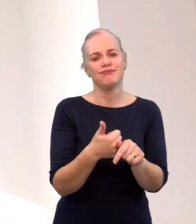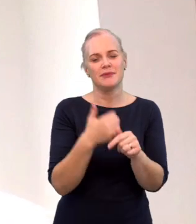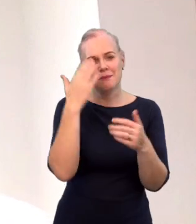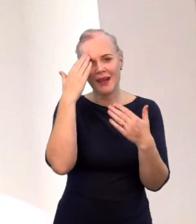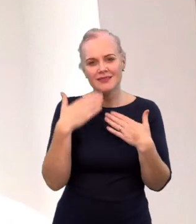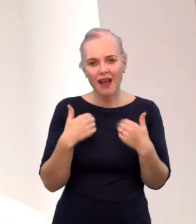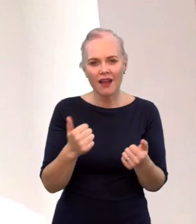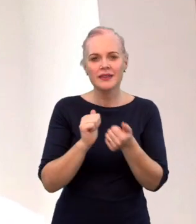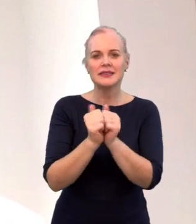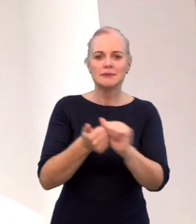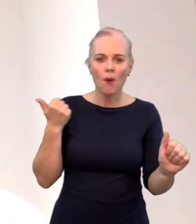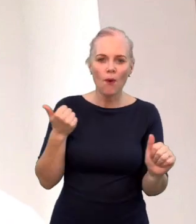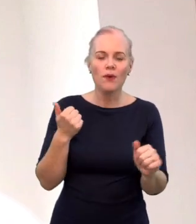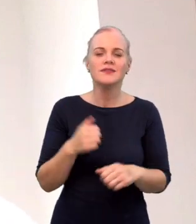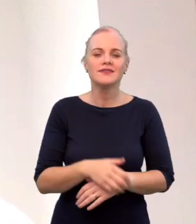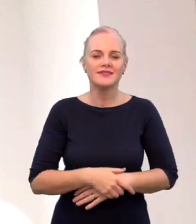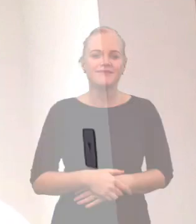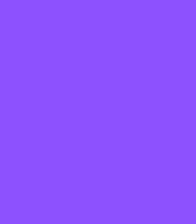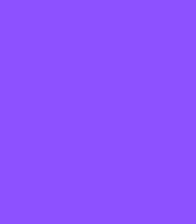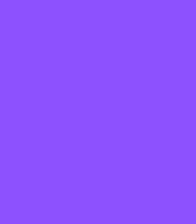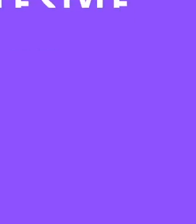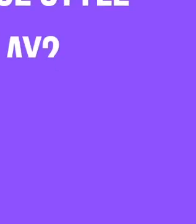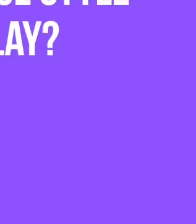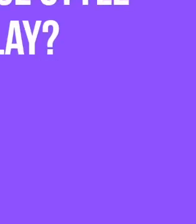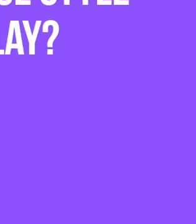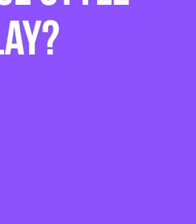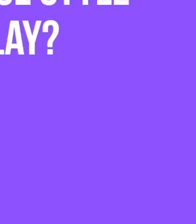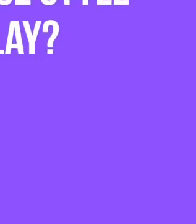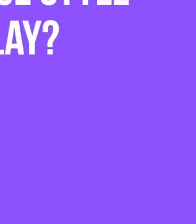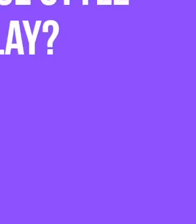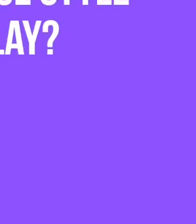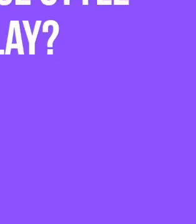massive advocate of sport and mental health.